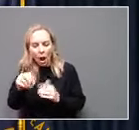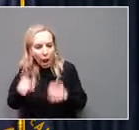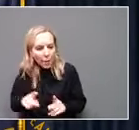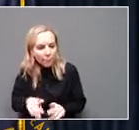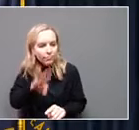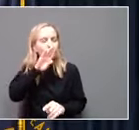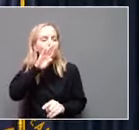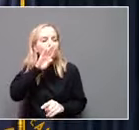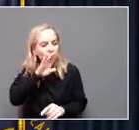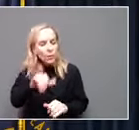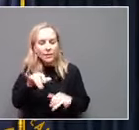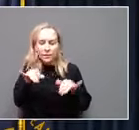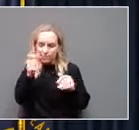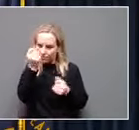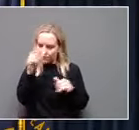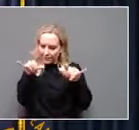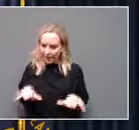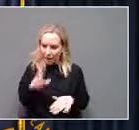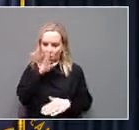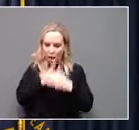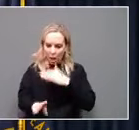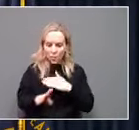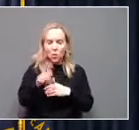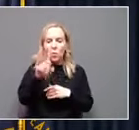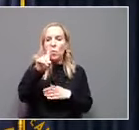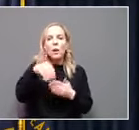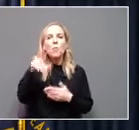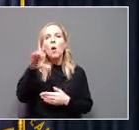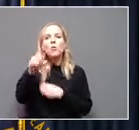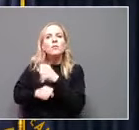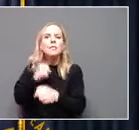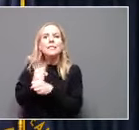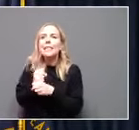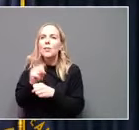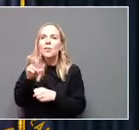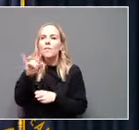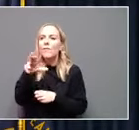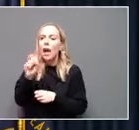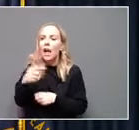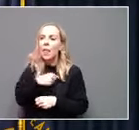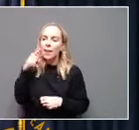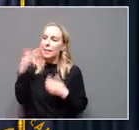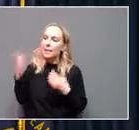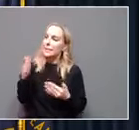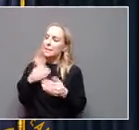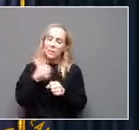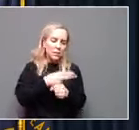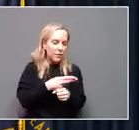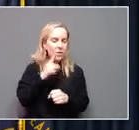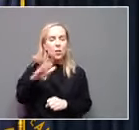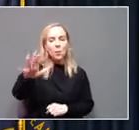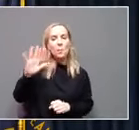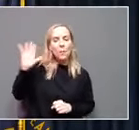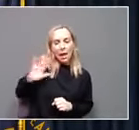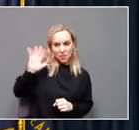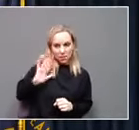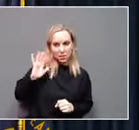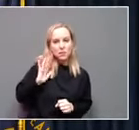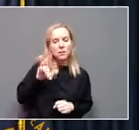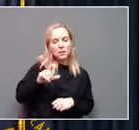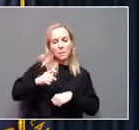is a one in every 100-year virus. It is not an easy adversary to defeat. Certainly in the past, the time